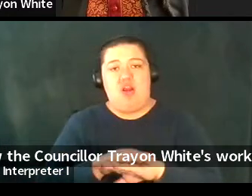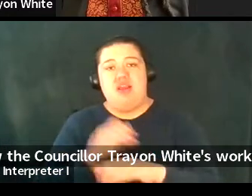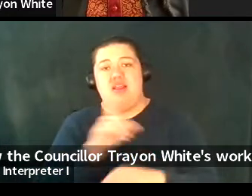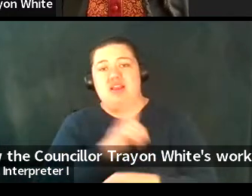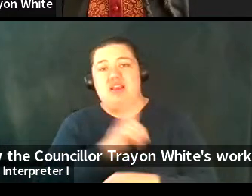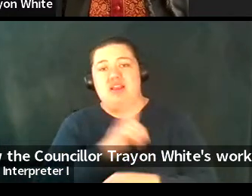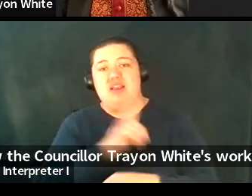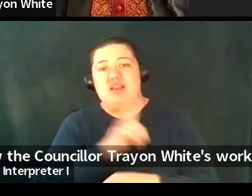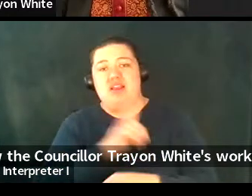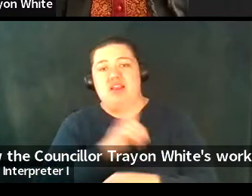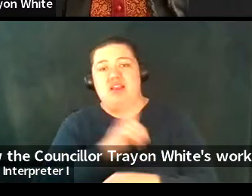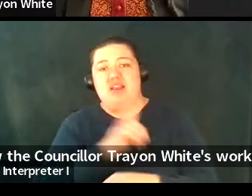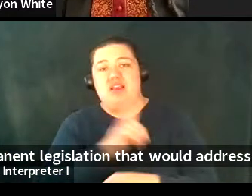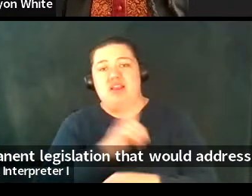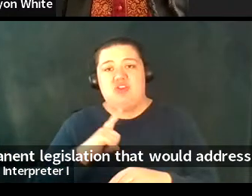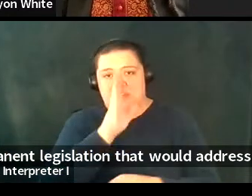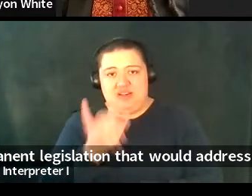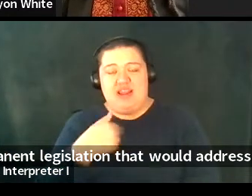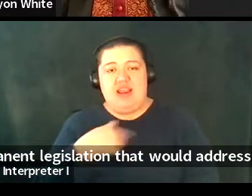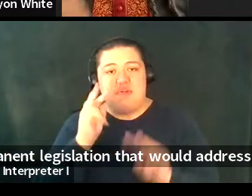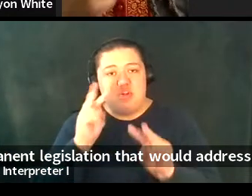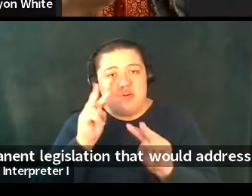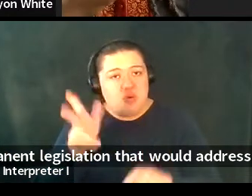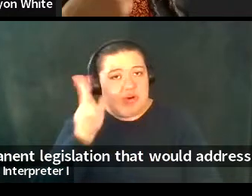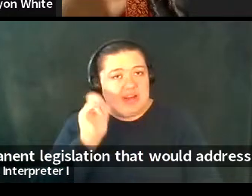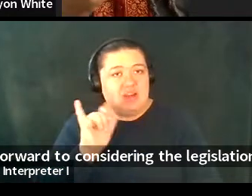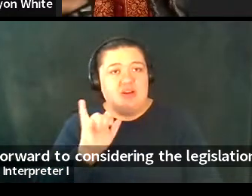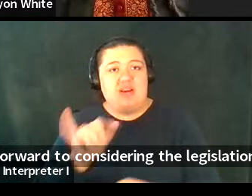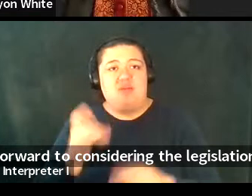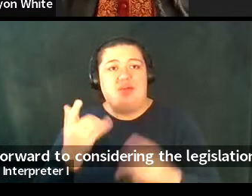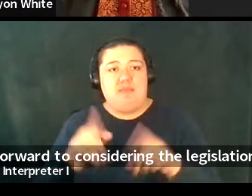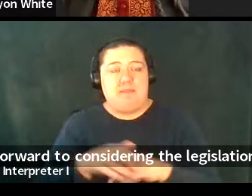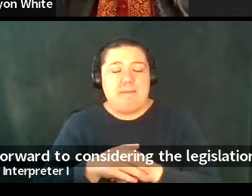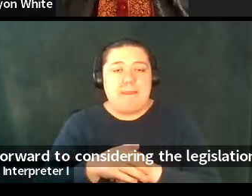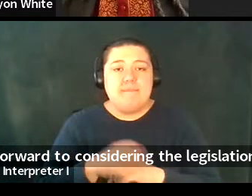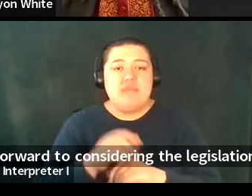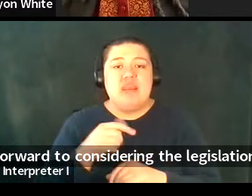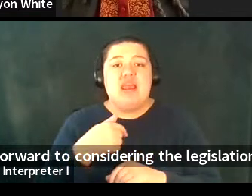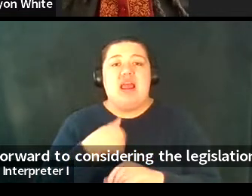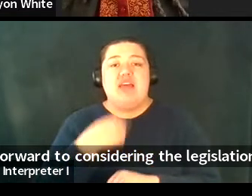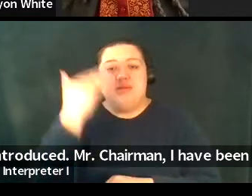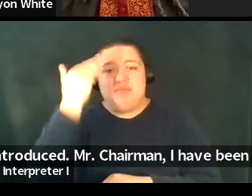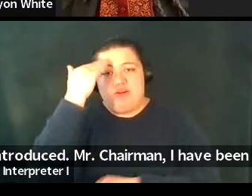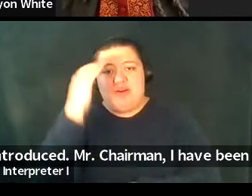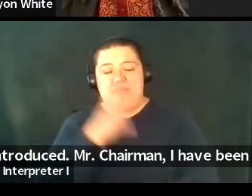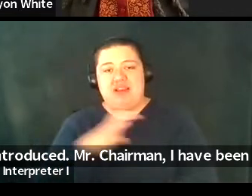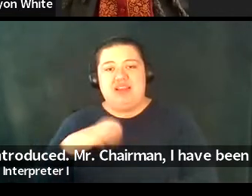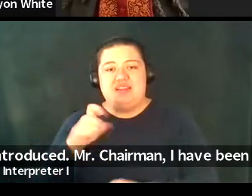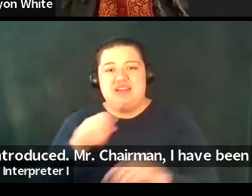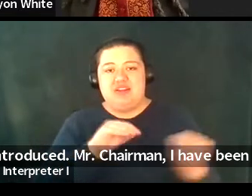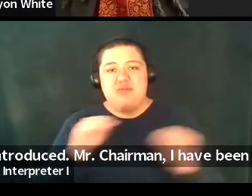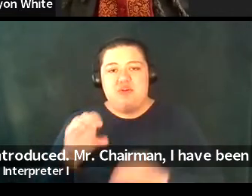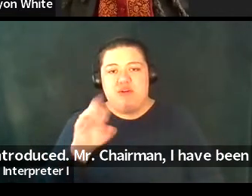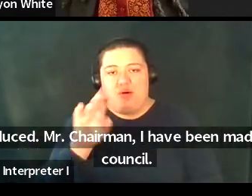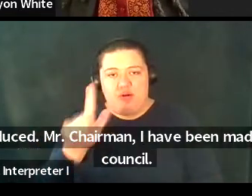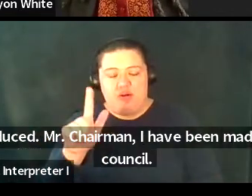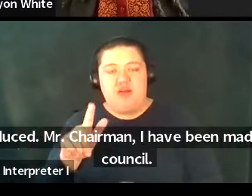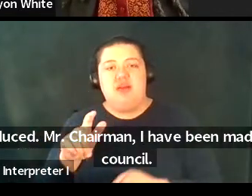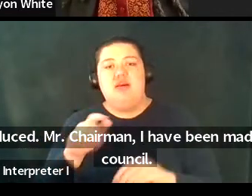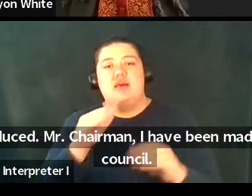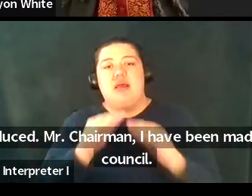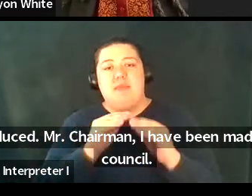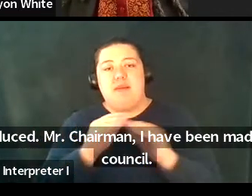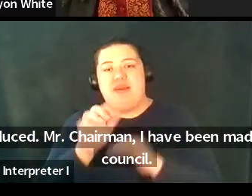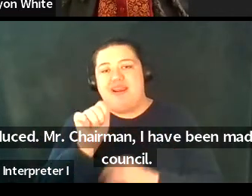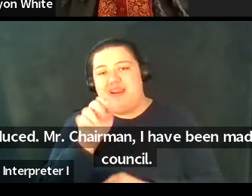forward to considering the legislation when that's introduced. Mr. Chairman, I have been made aware by council we need to move an oral amendment to the ANS, though, that